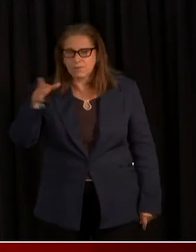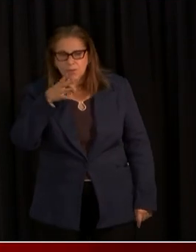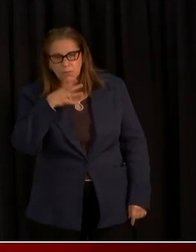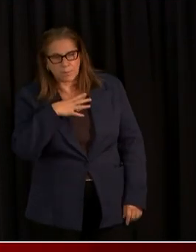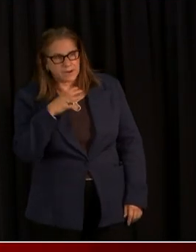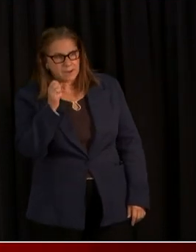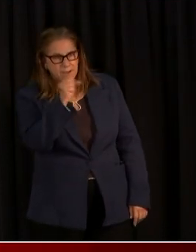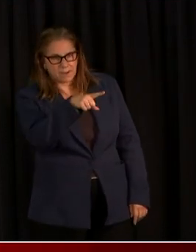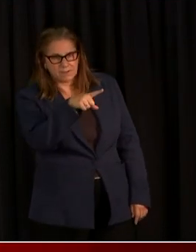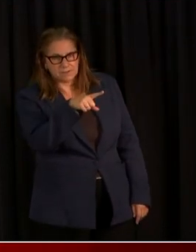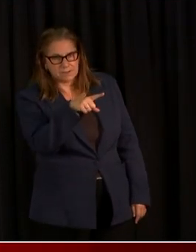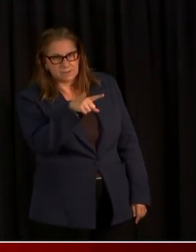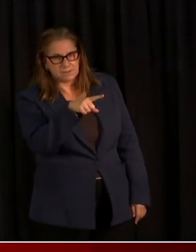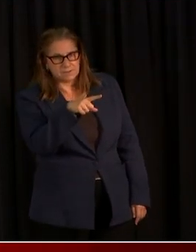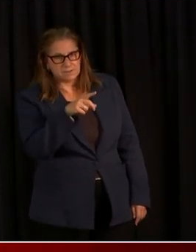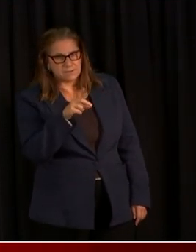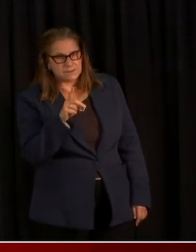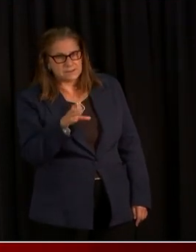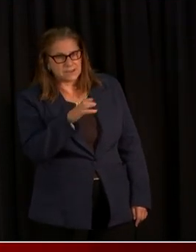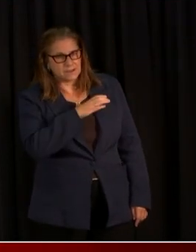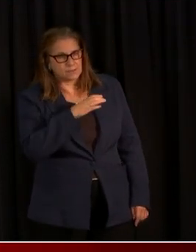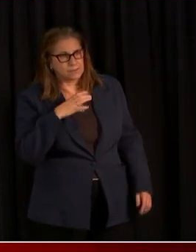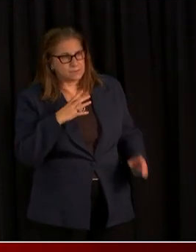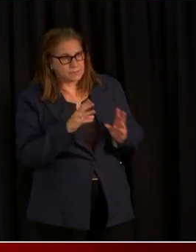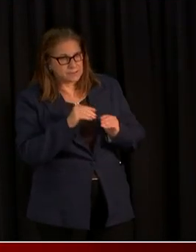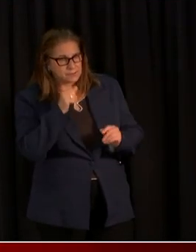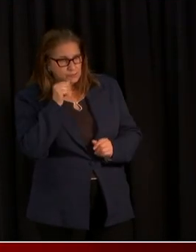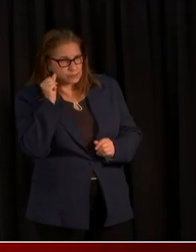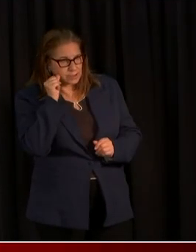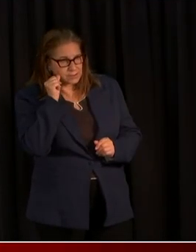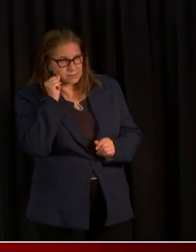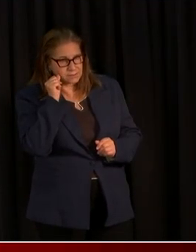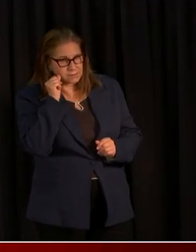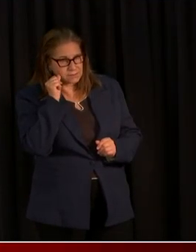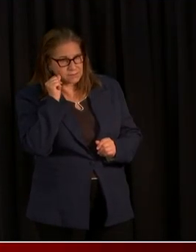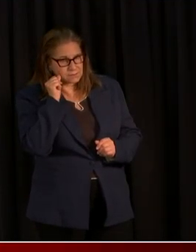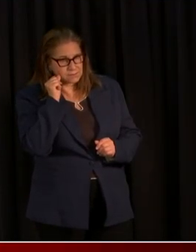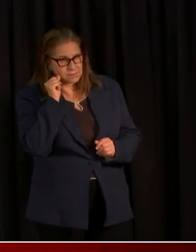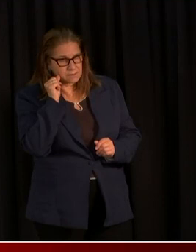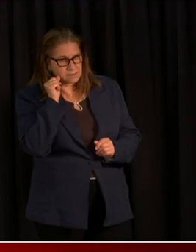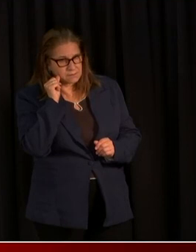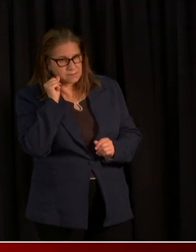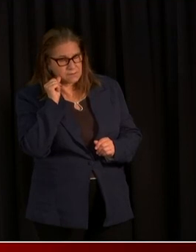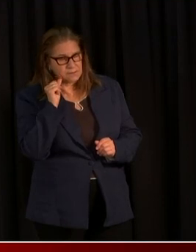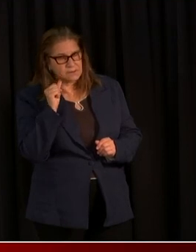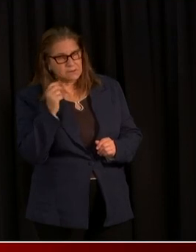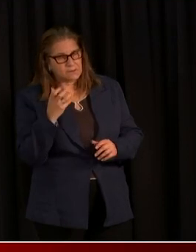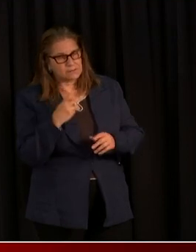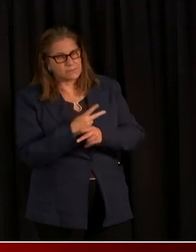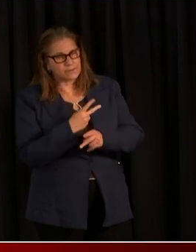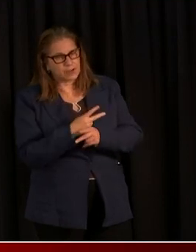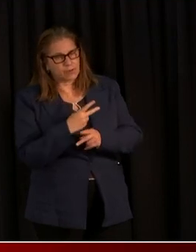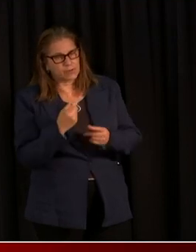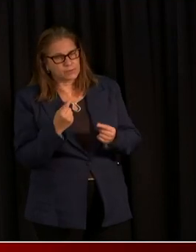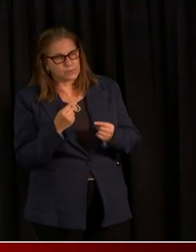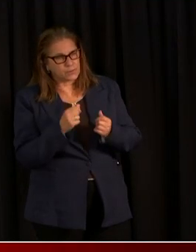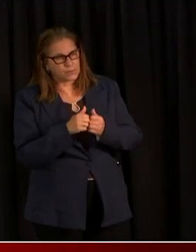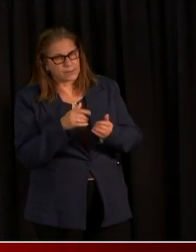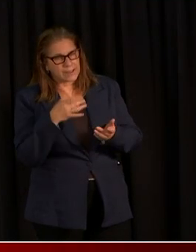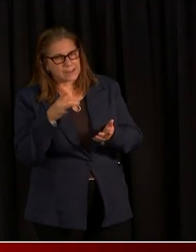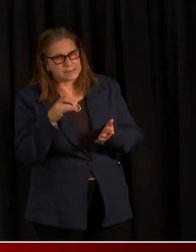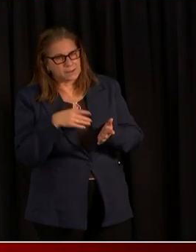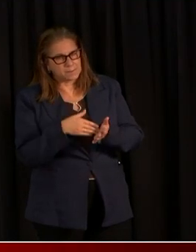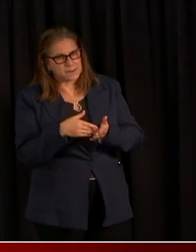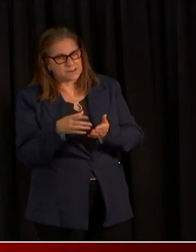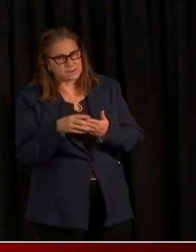the council meeting yesterday, the council didn't vote on the budget quite yet because they're trying to figure out what to do about $18 million in cuts they would need to